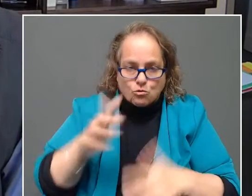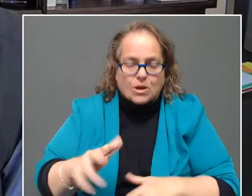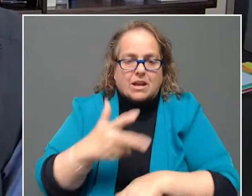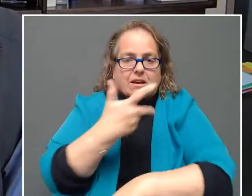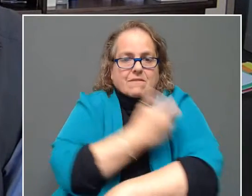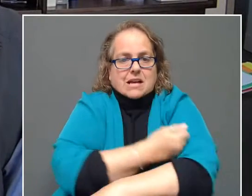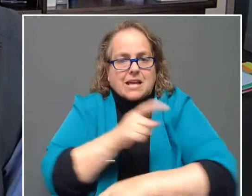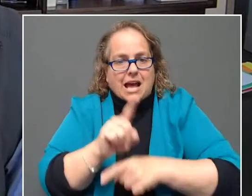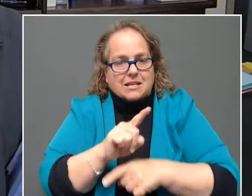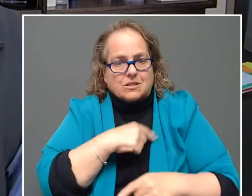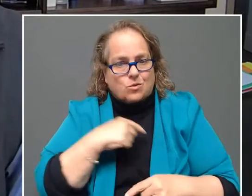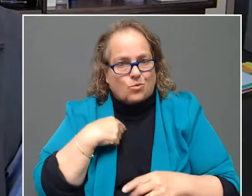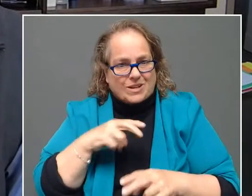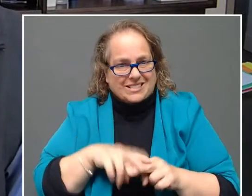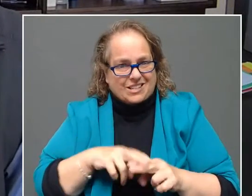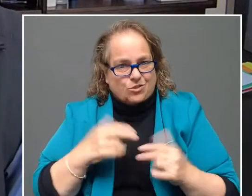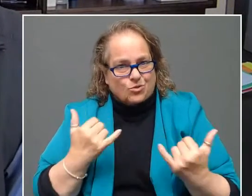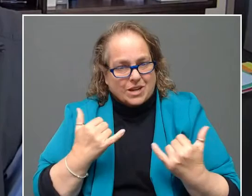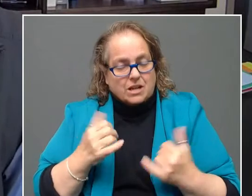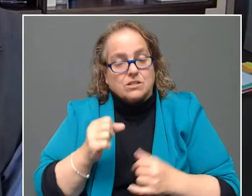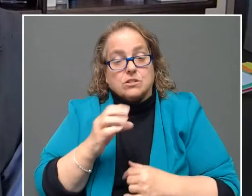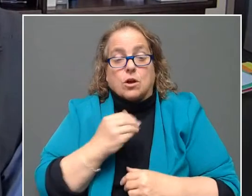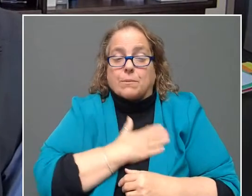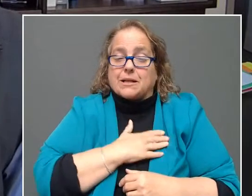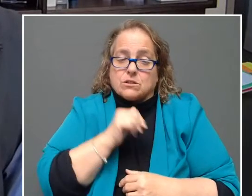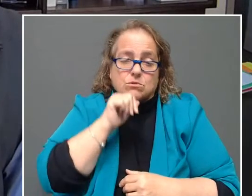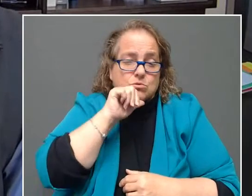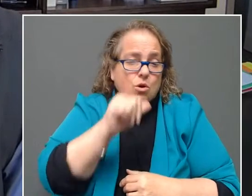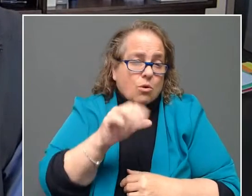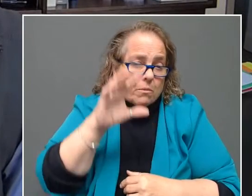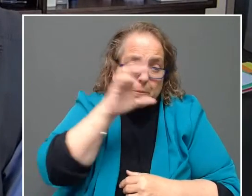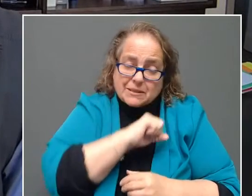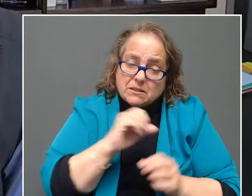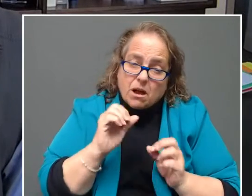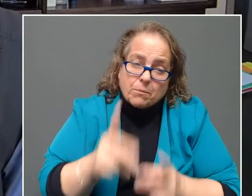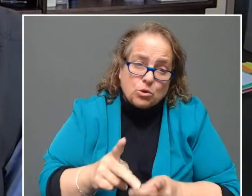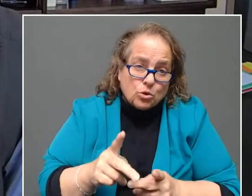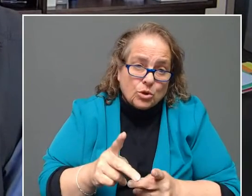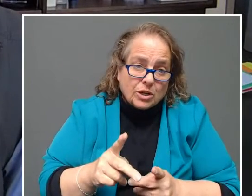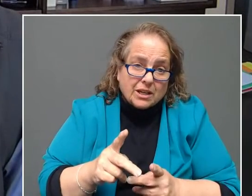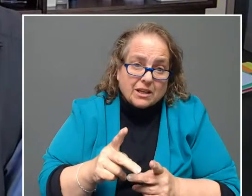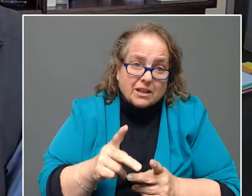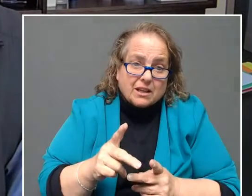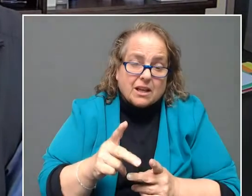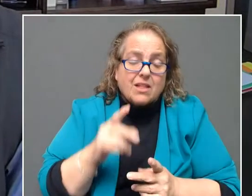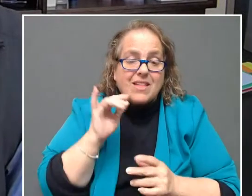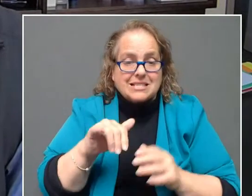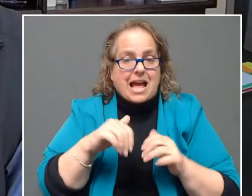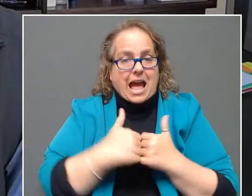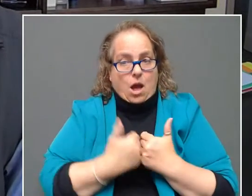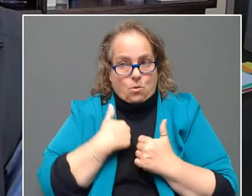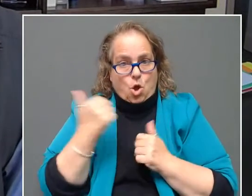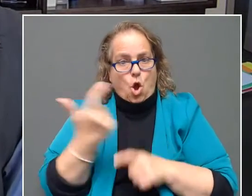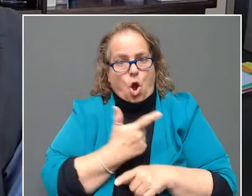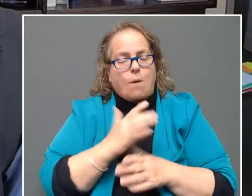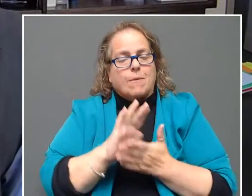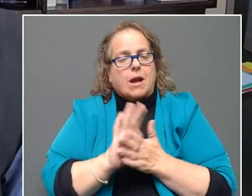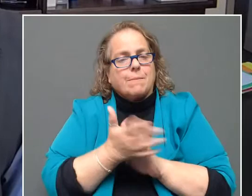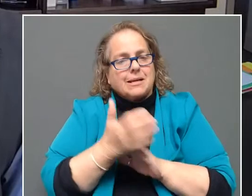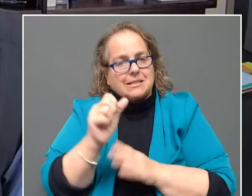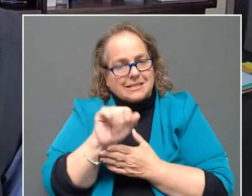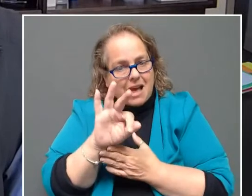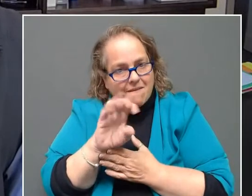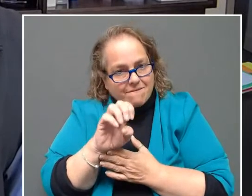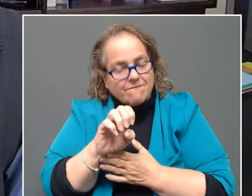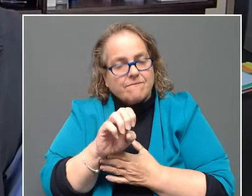here today. Please, let's not miss this opportunity. This is how we all get safe and everybody can get back to